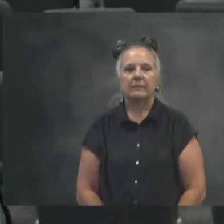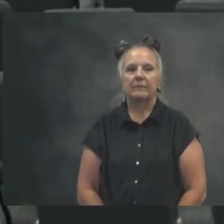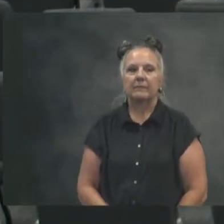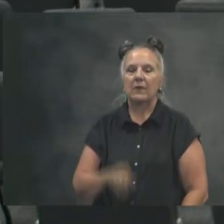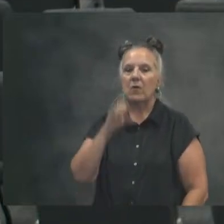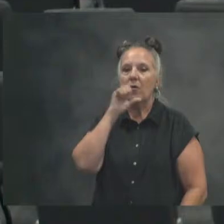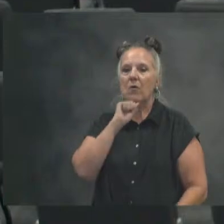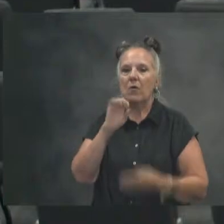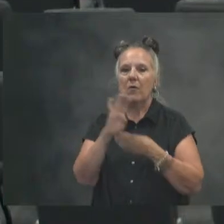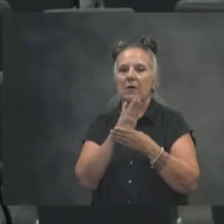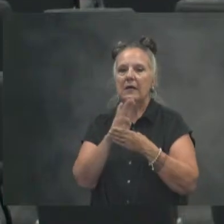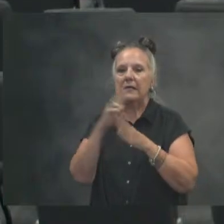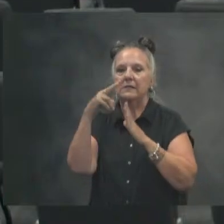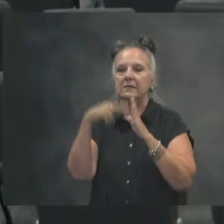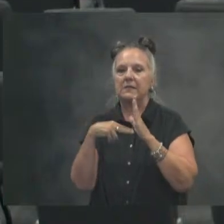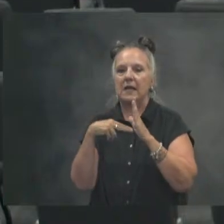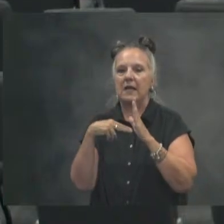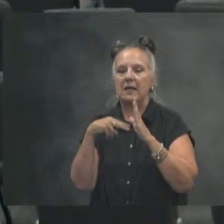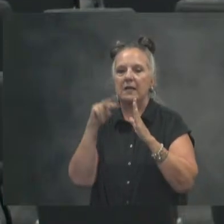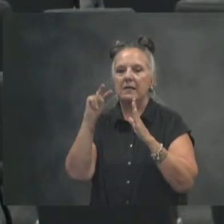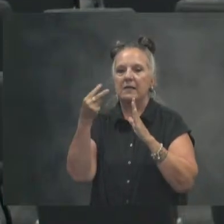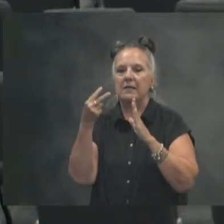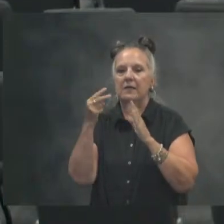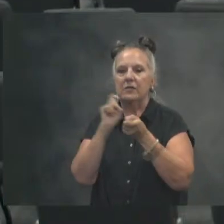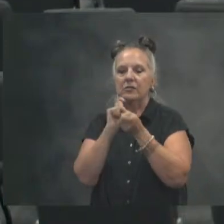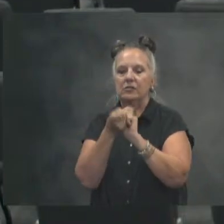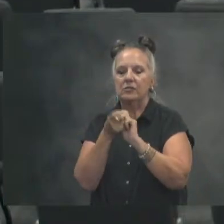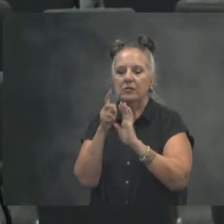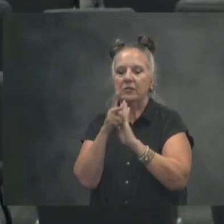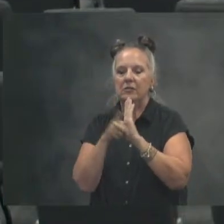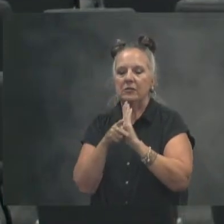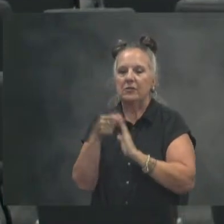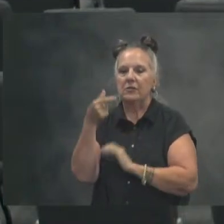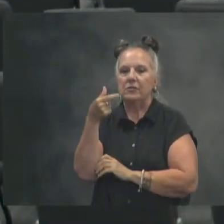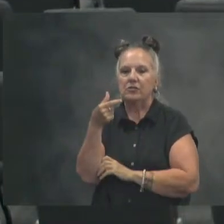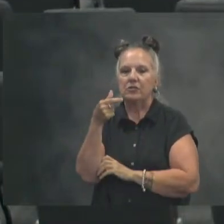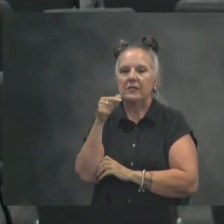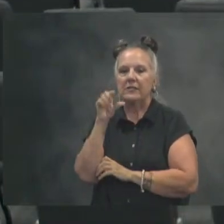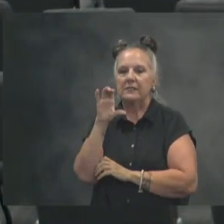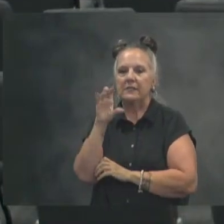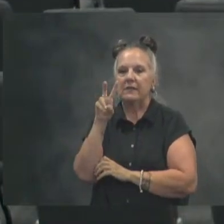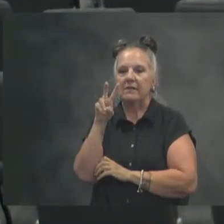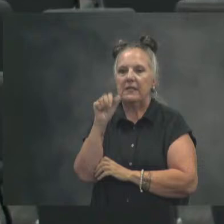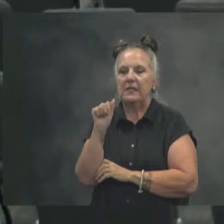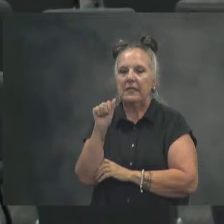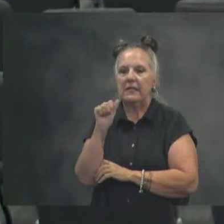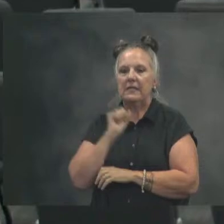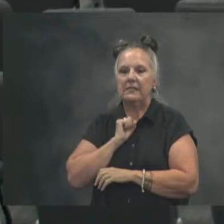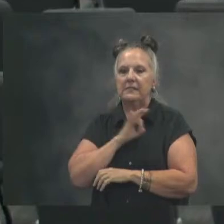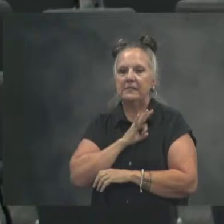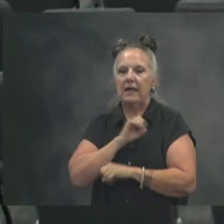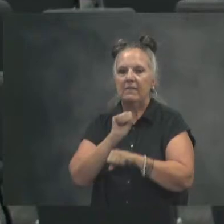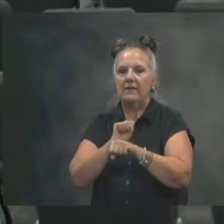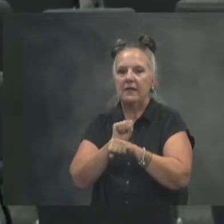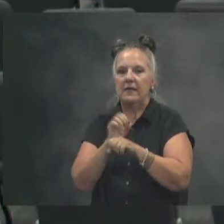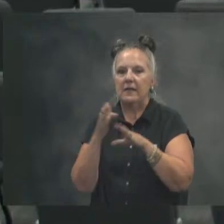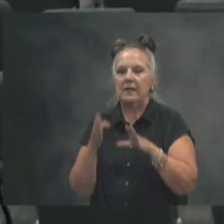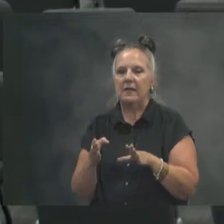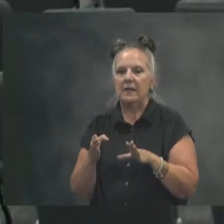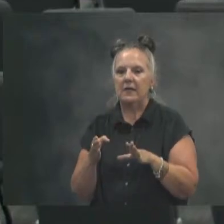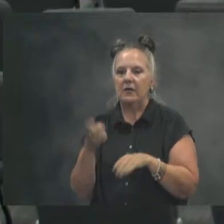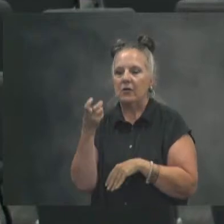reading of proposed changes to policy GCDA, staff employment,